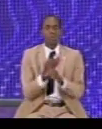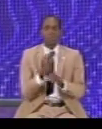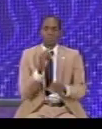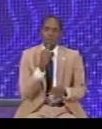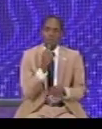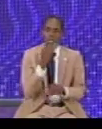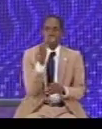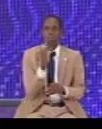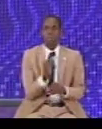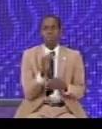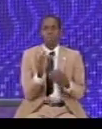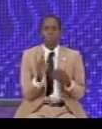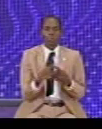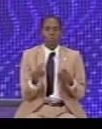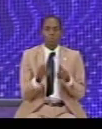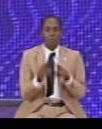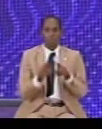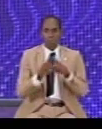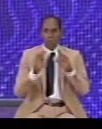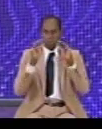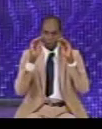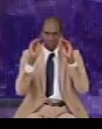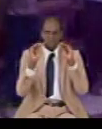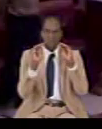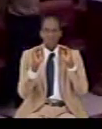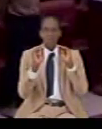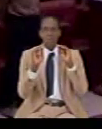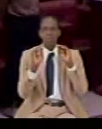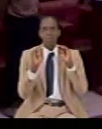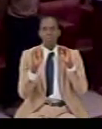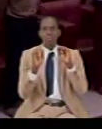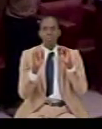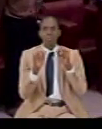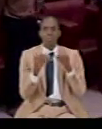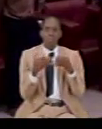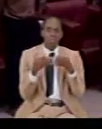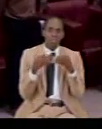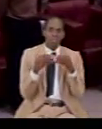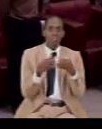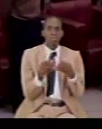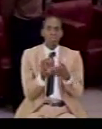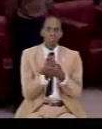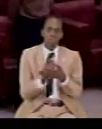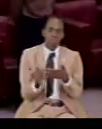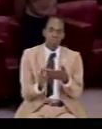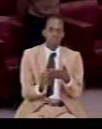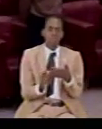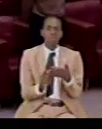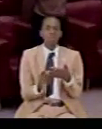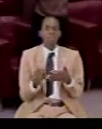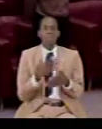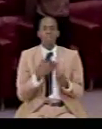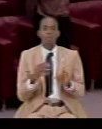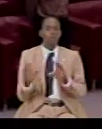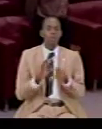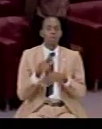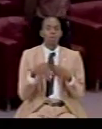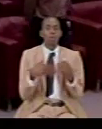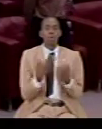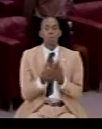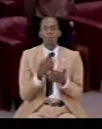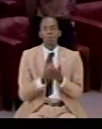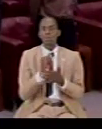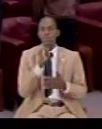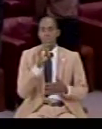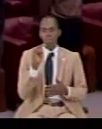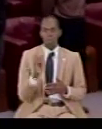also teach, minister, write, and do all that needs to be done